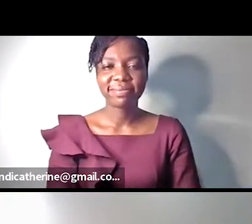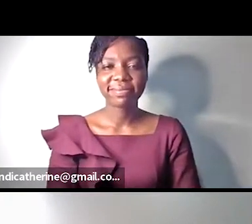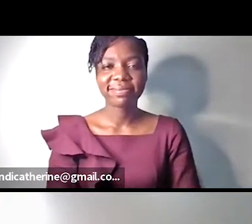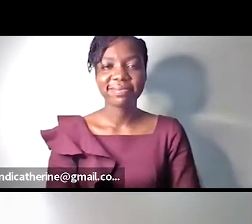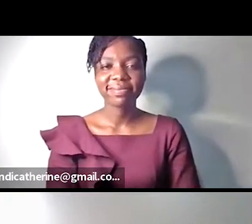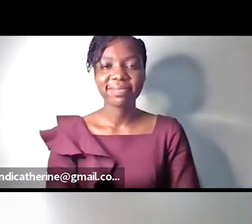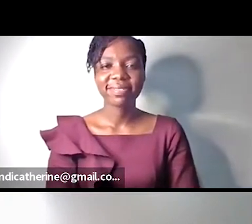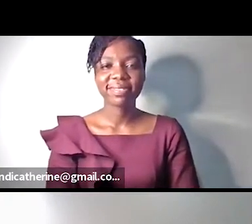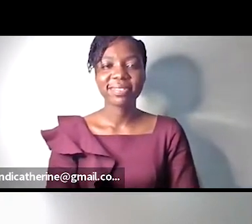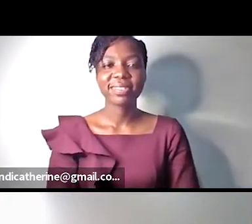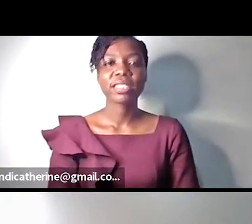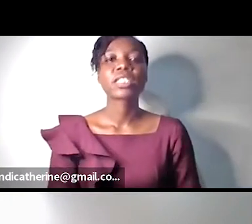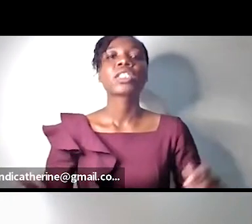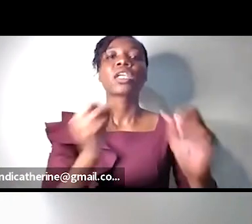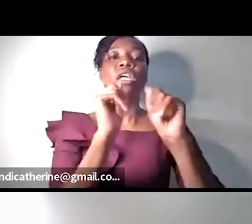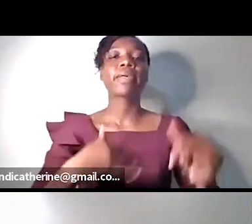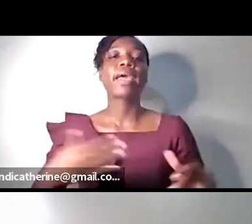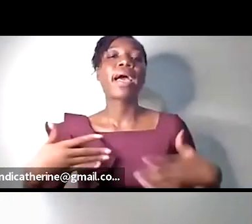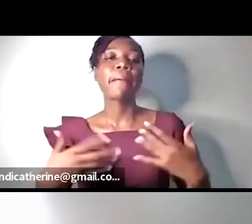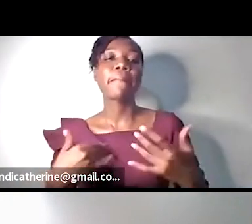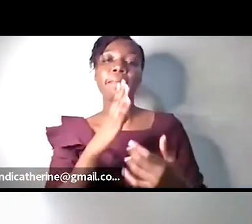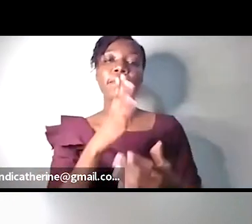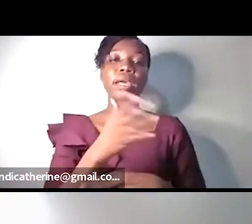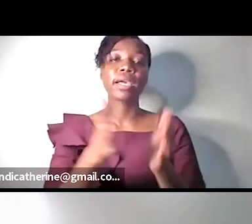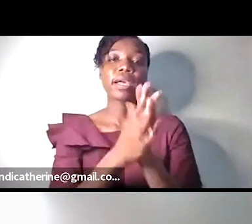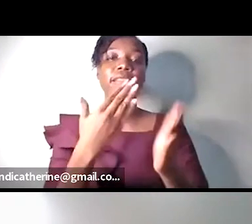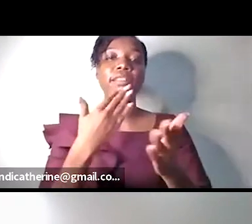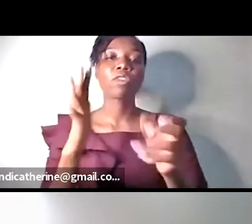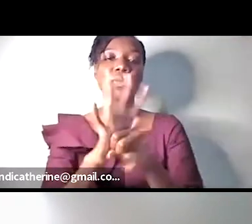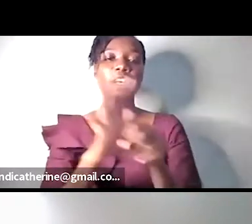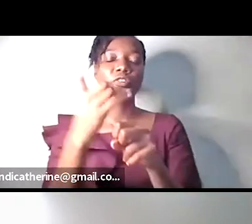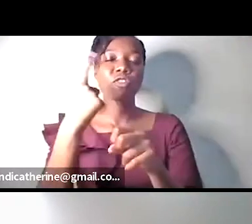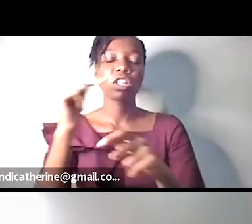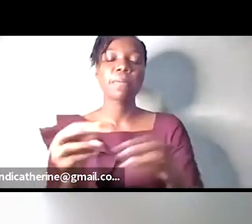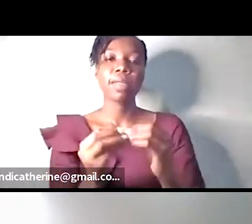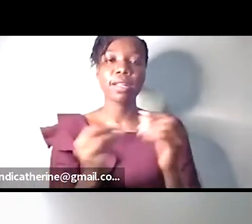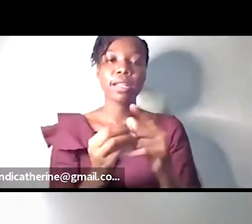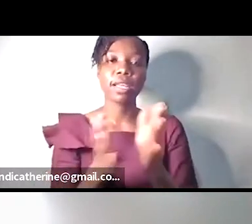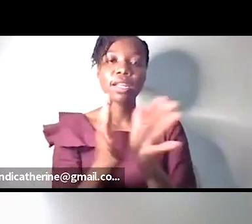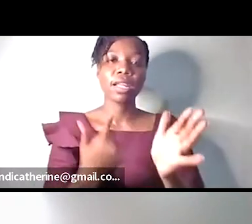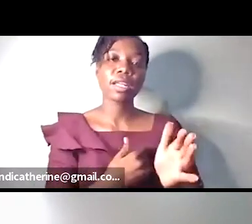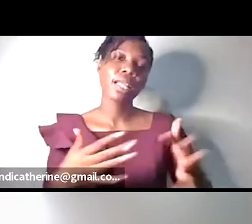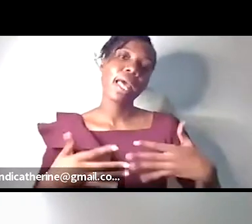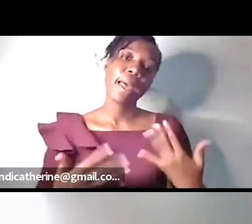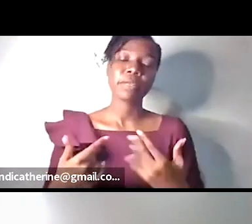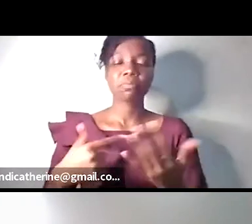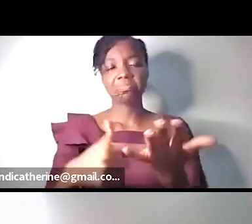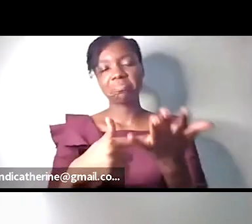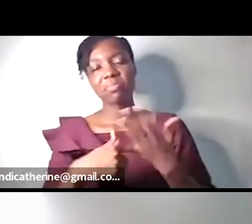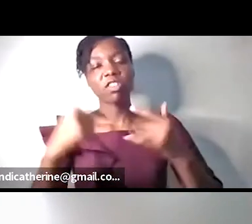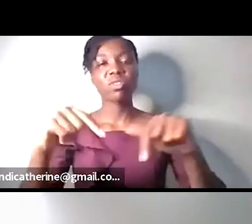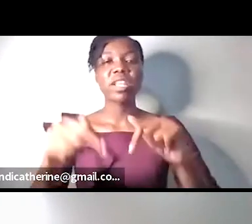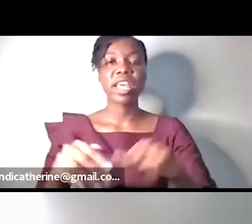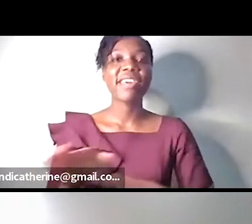Oh, I'm pleased to be here and thank you, Grace, for this invitation. We are glad to discuss this evening for